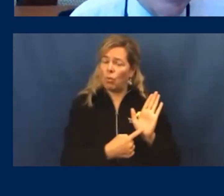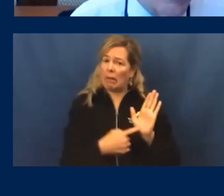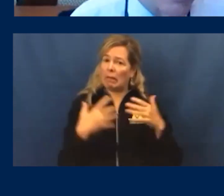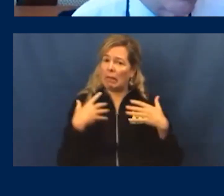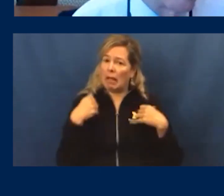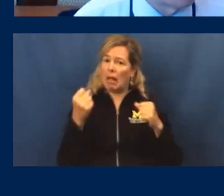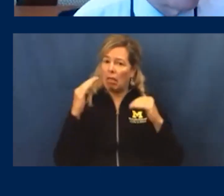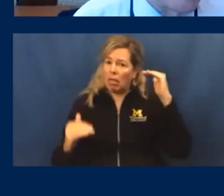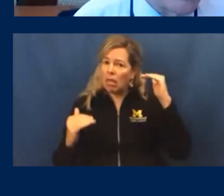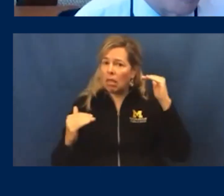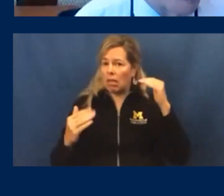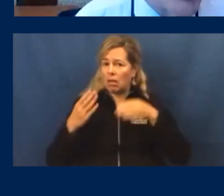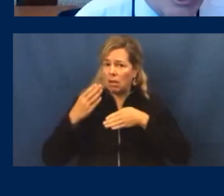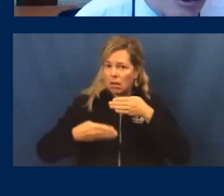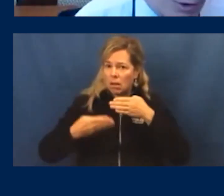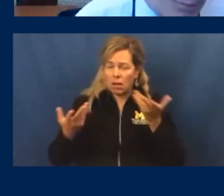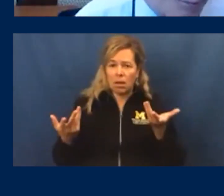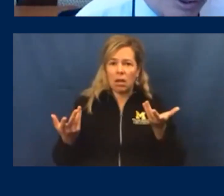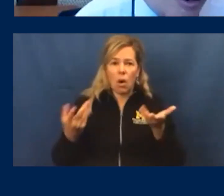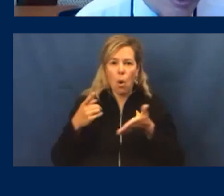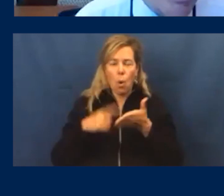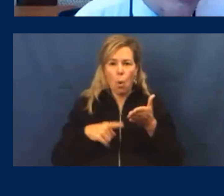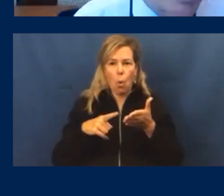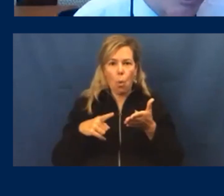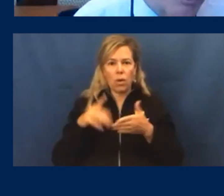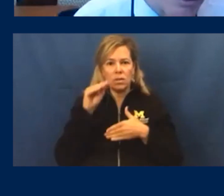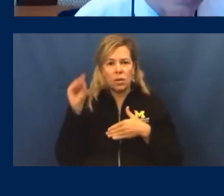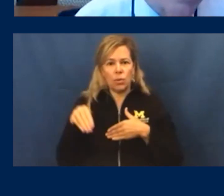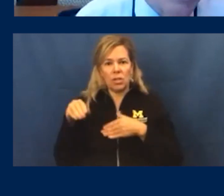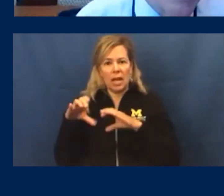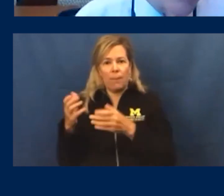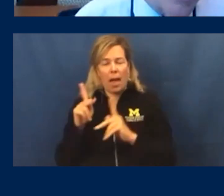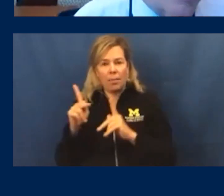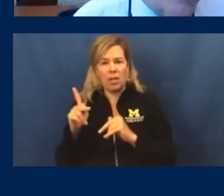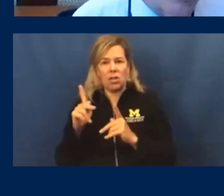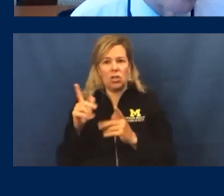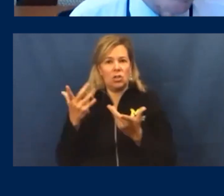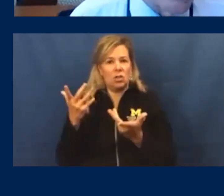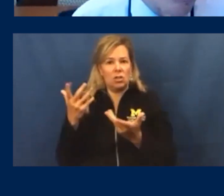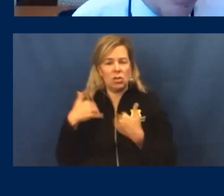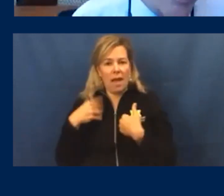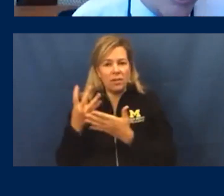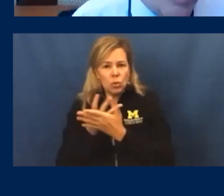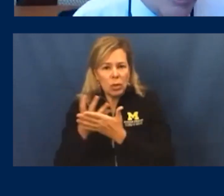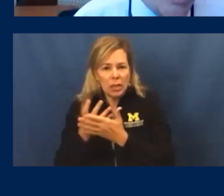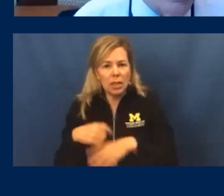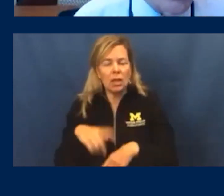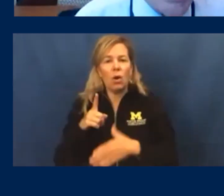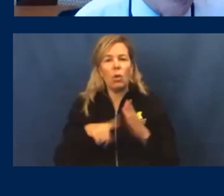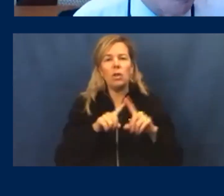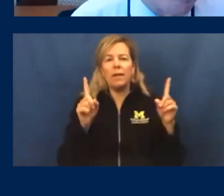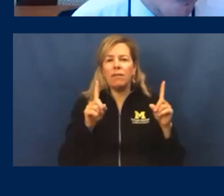the different percentage of our populations that are receiving screening? Are different approaches